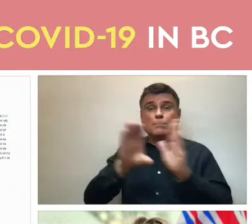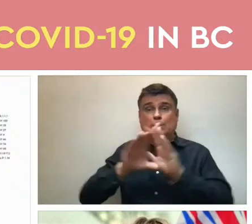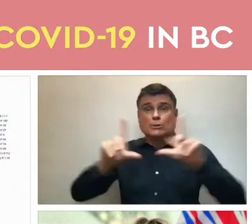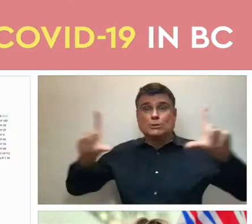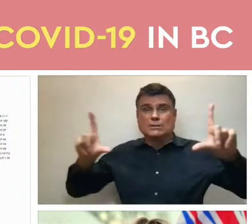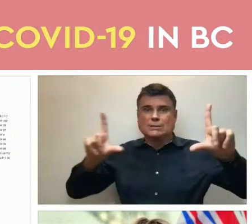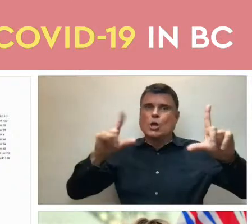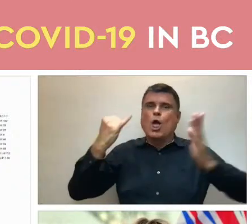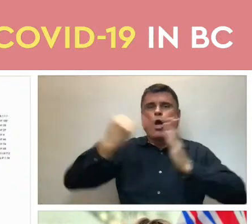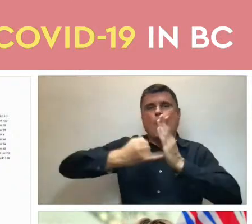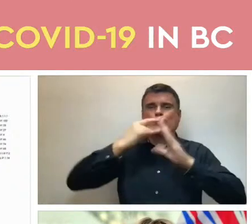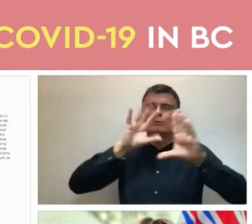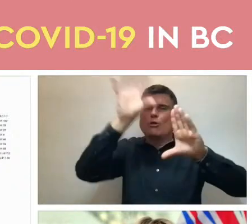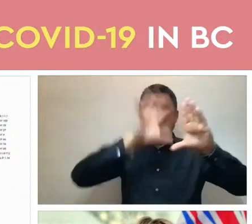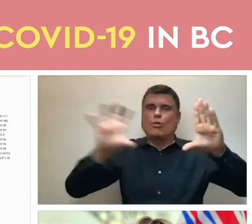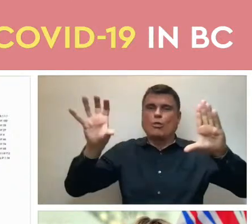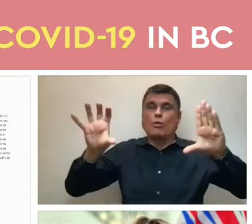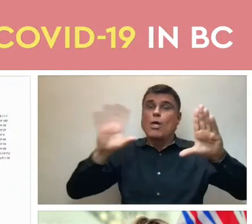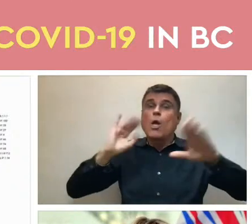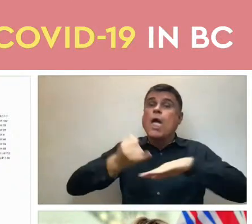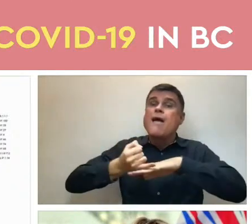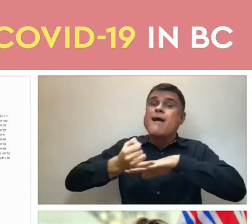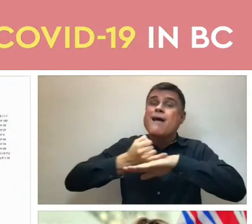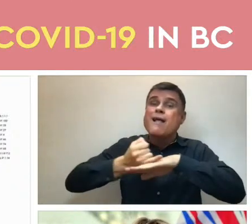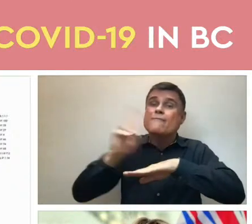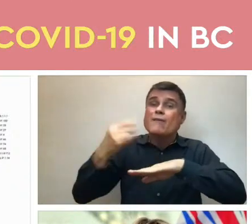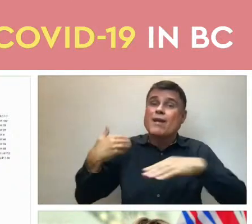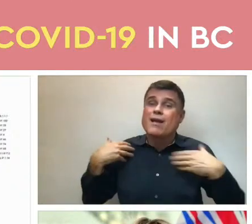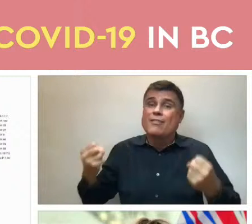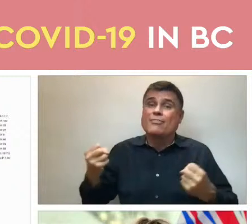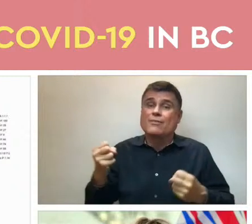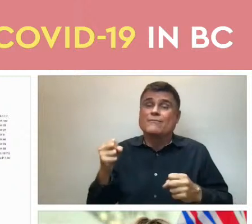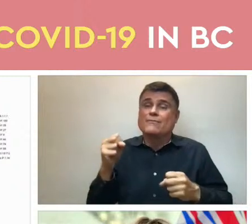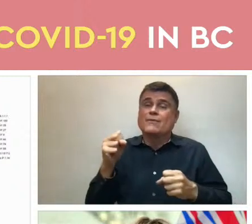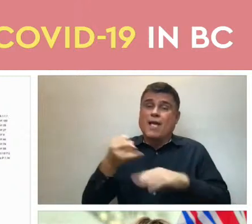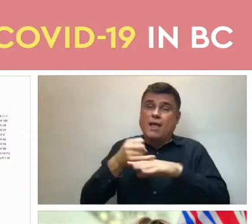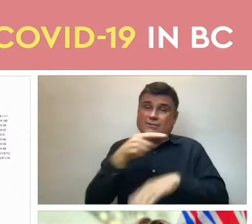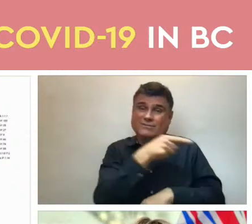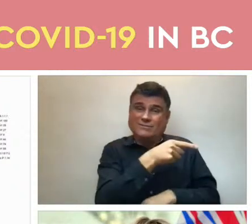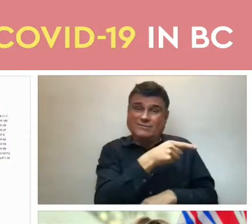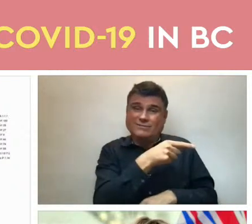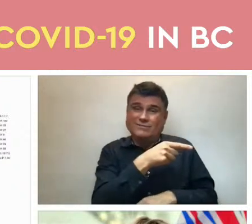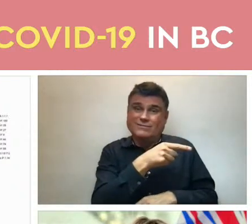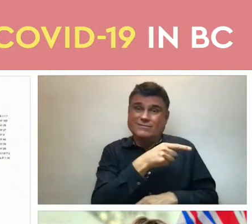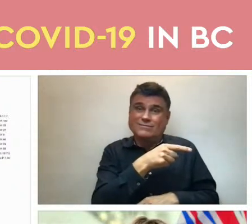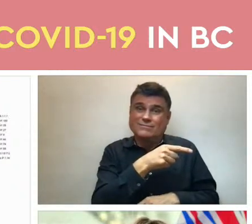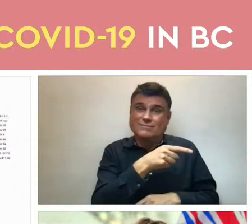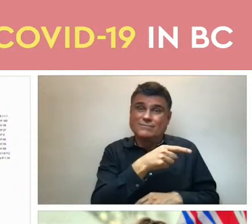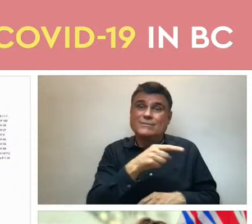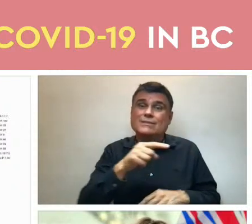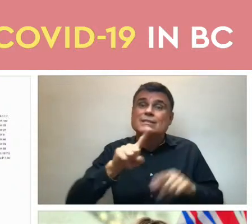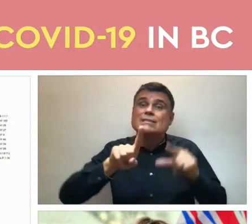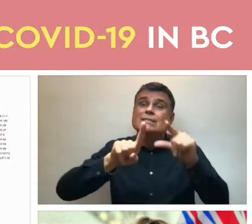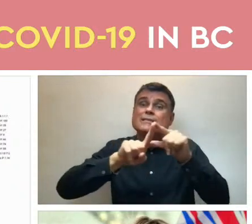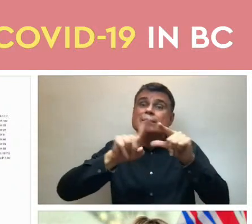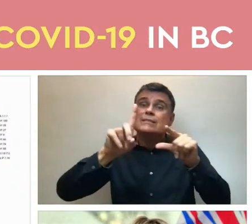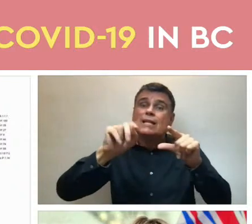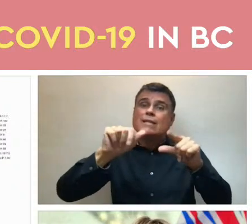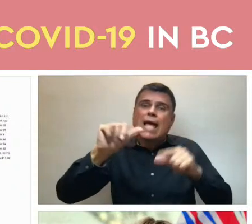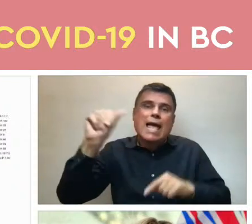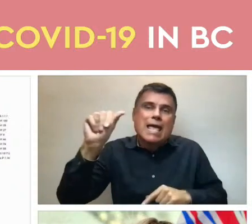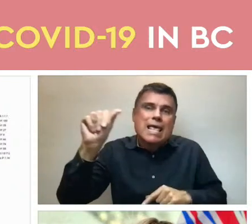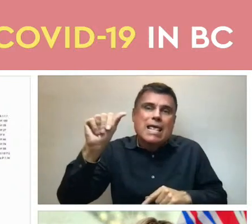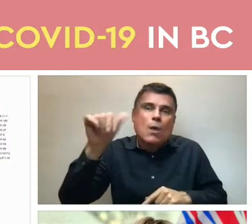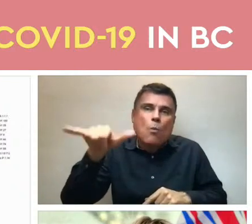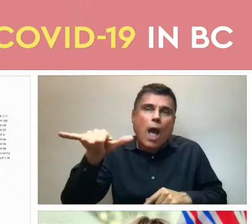we look at Island Health, for example, where we've had much more of the Delta AY4, particularly in the last little